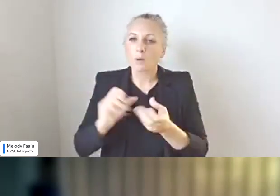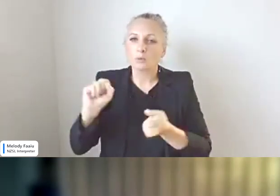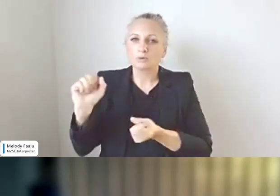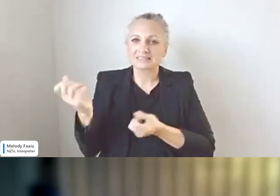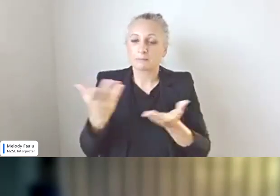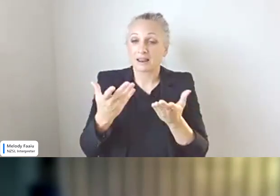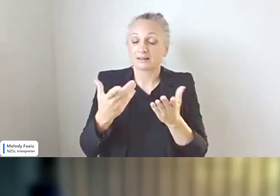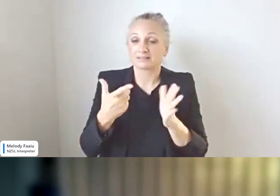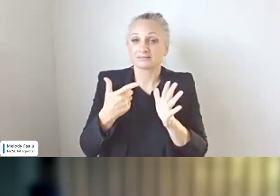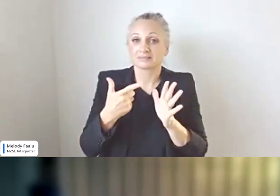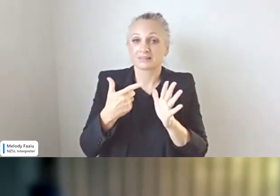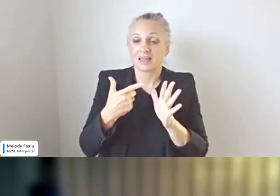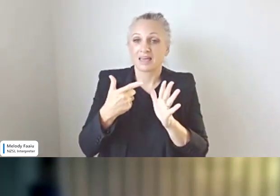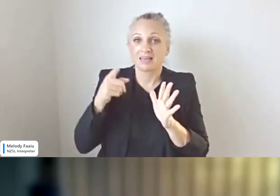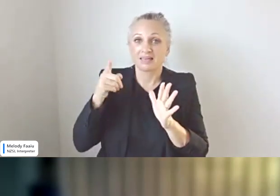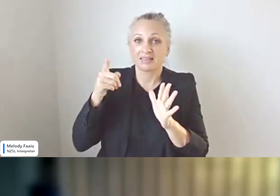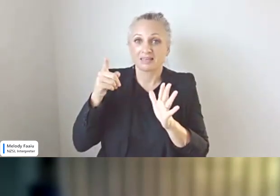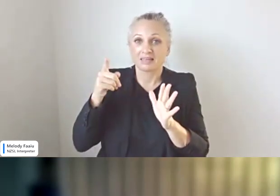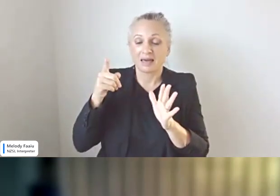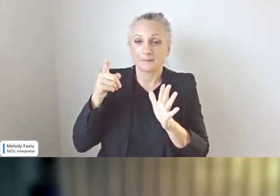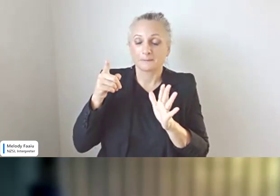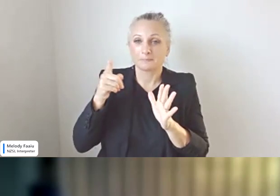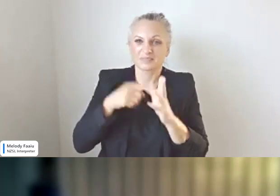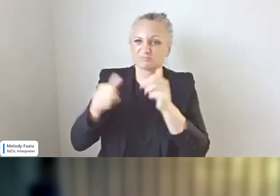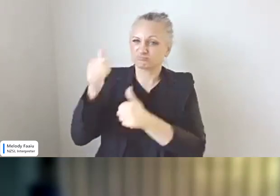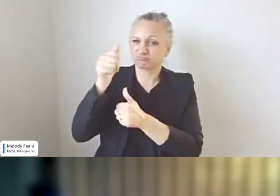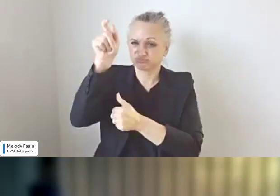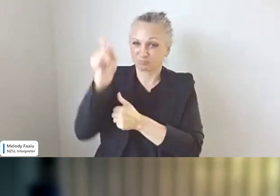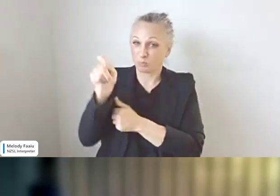his son was born with the